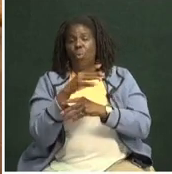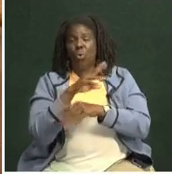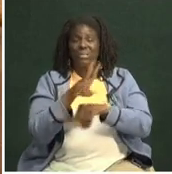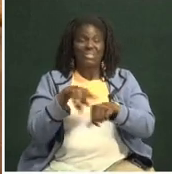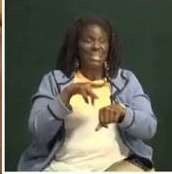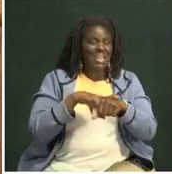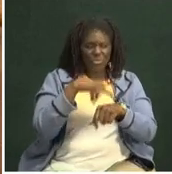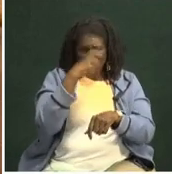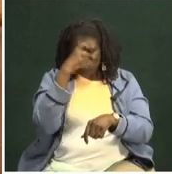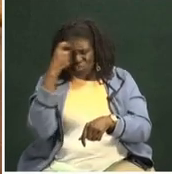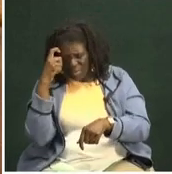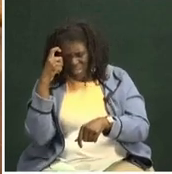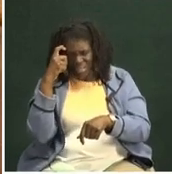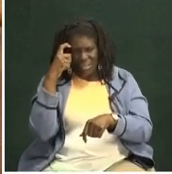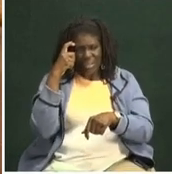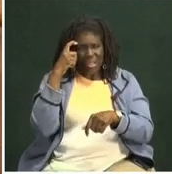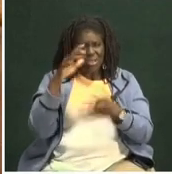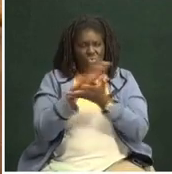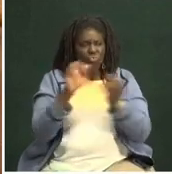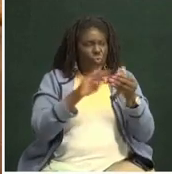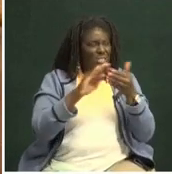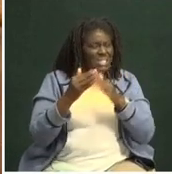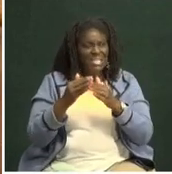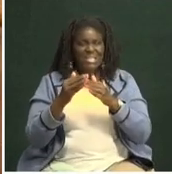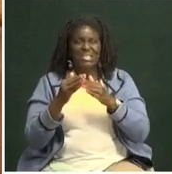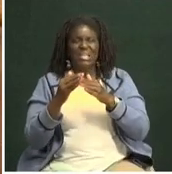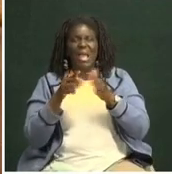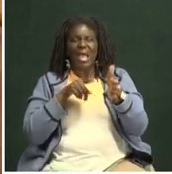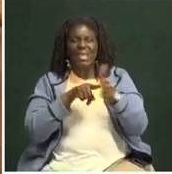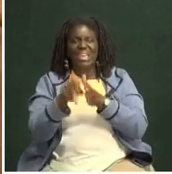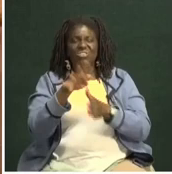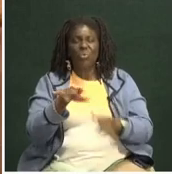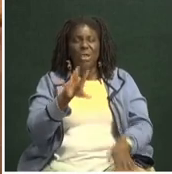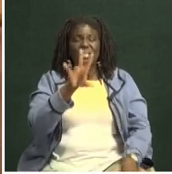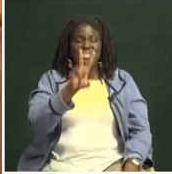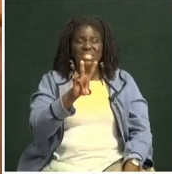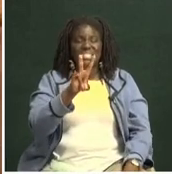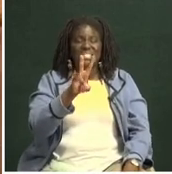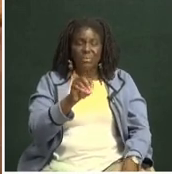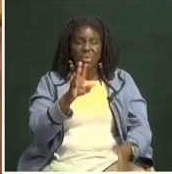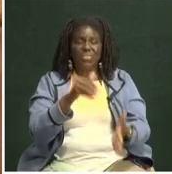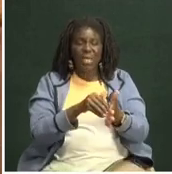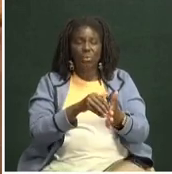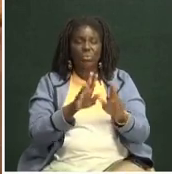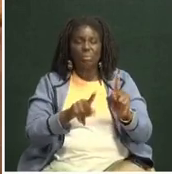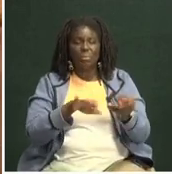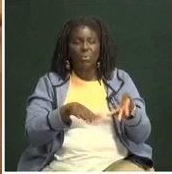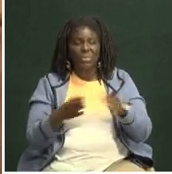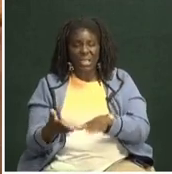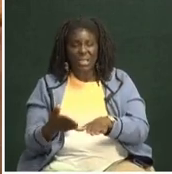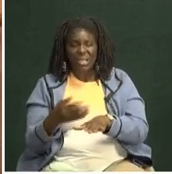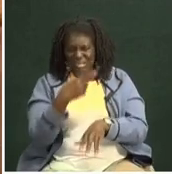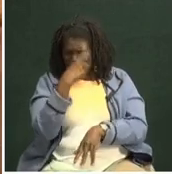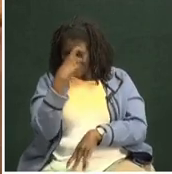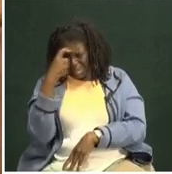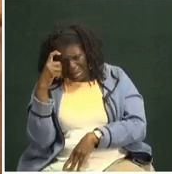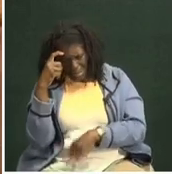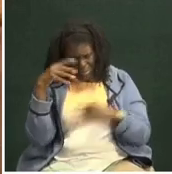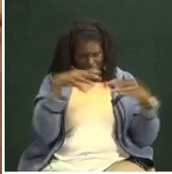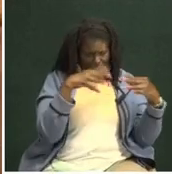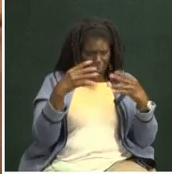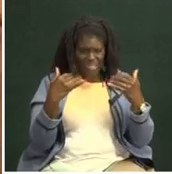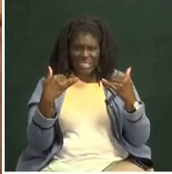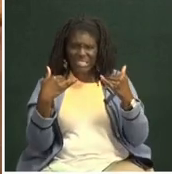2 million people, and destroyed cities and towns and killed about 70,000 people. The scars of the war are